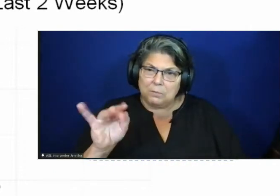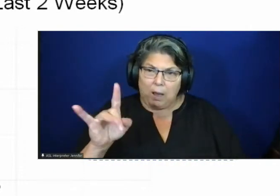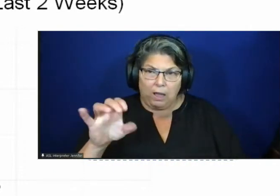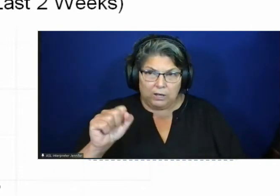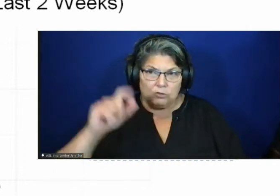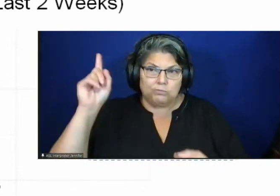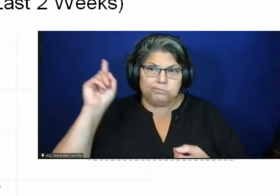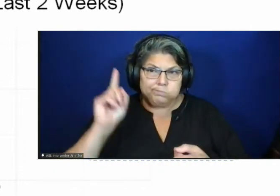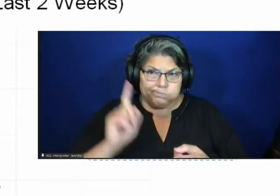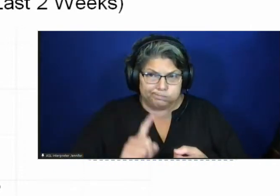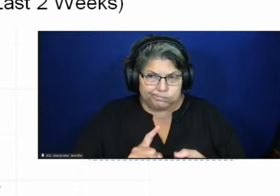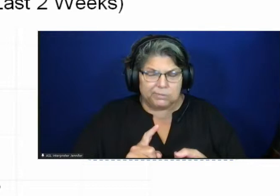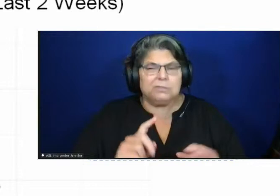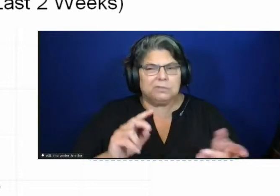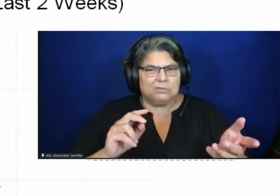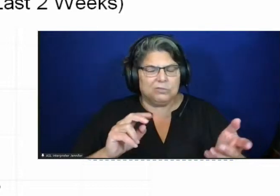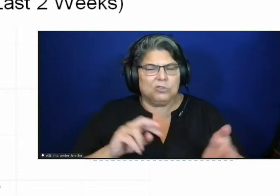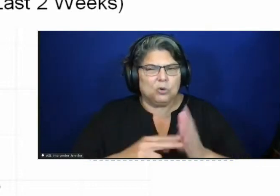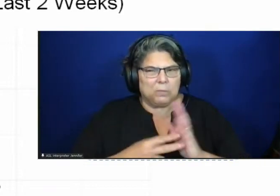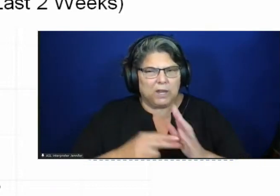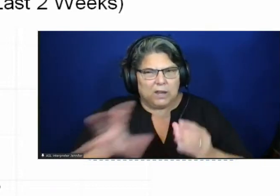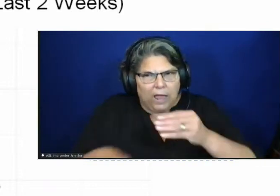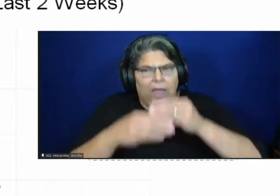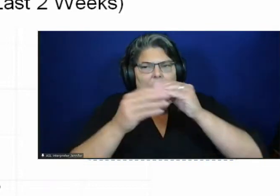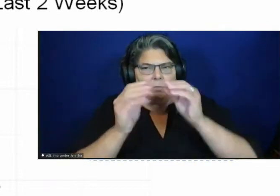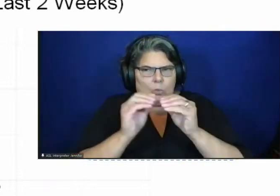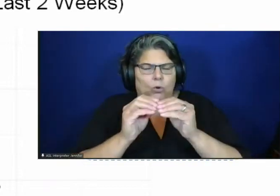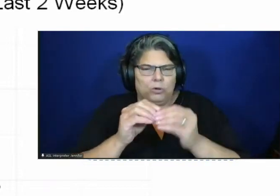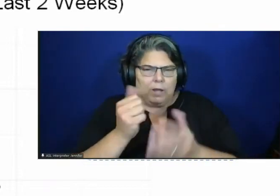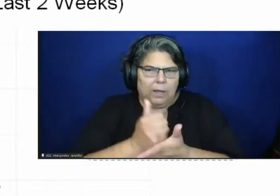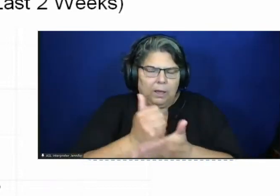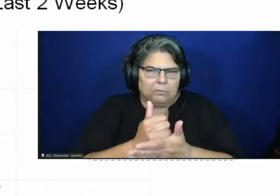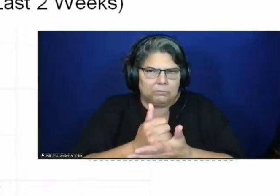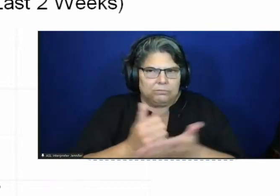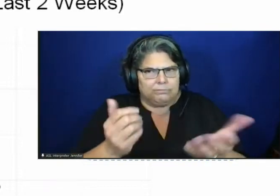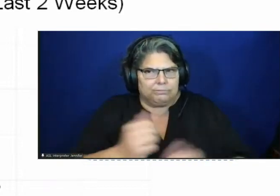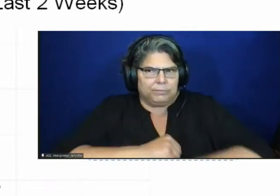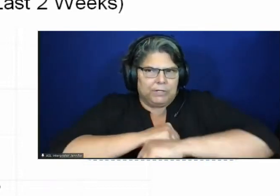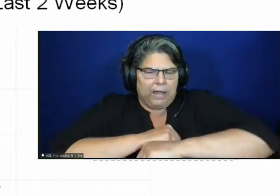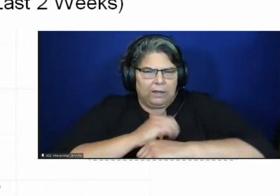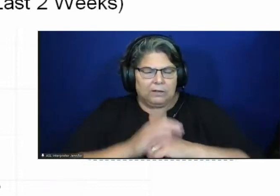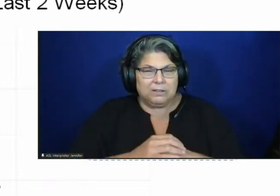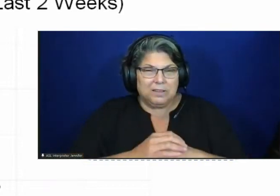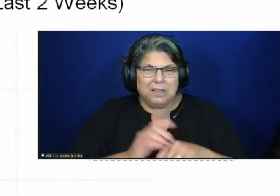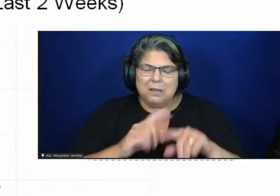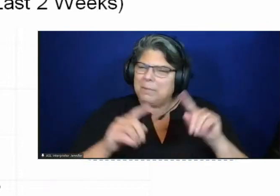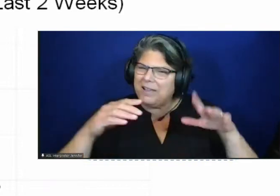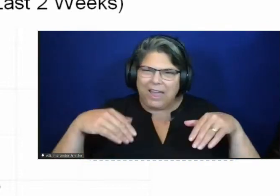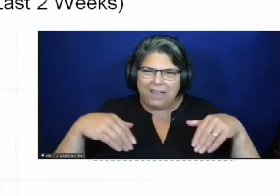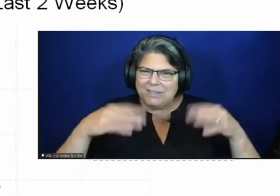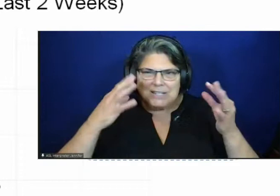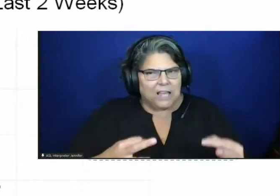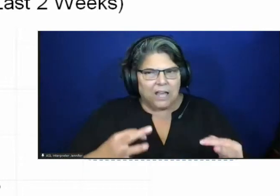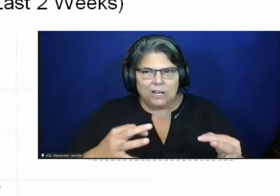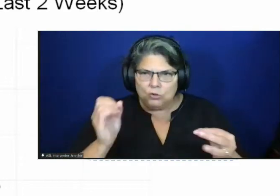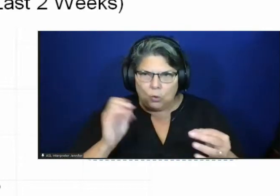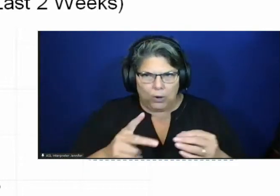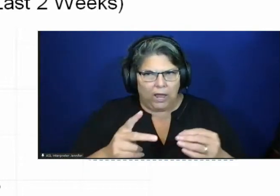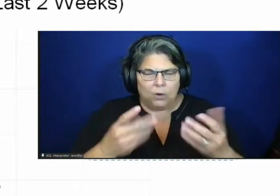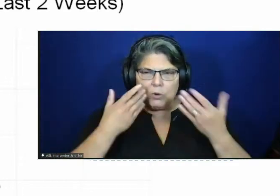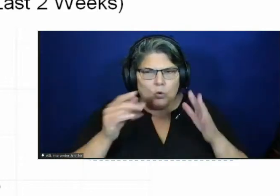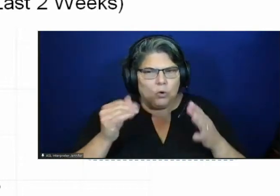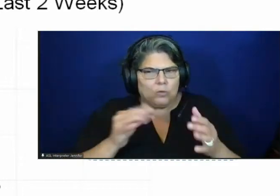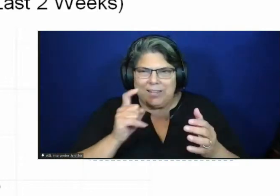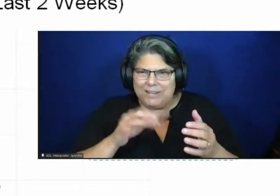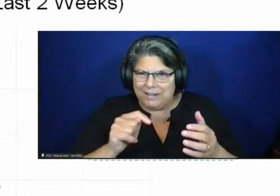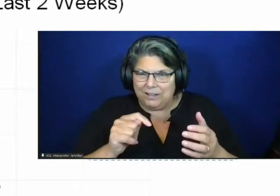waiting for clarification when and how we would start this. It is not clear that it's necessary, and that's why it's being discussed in the